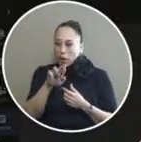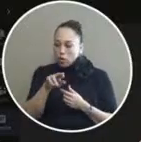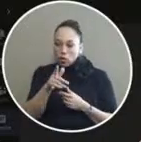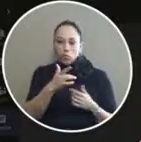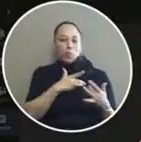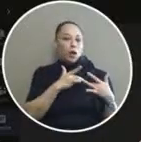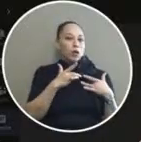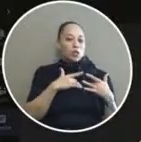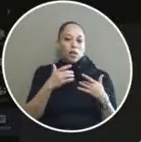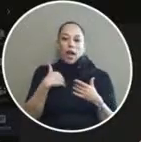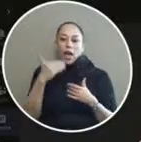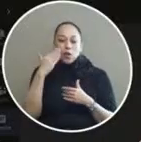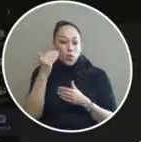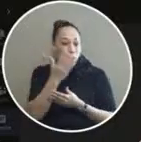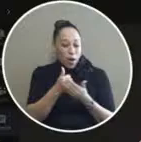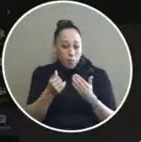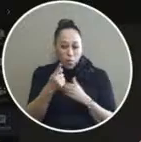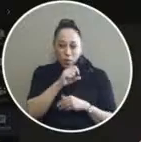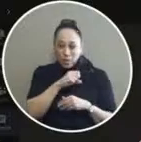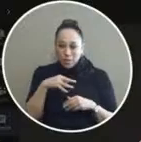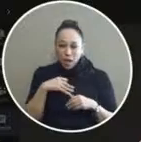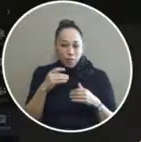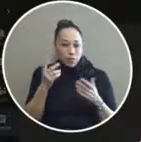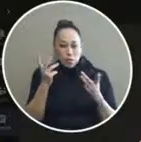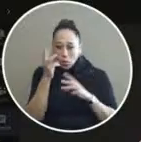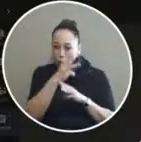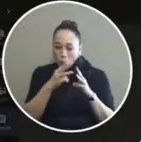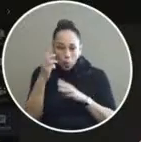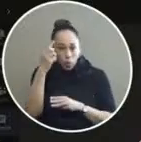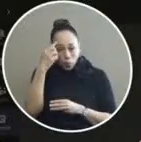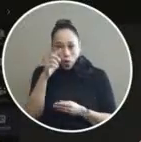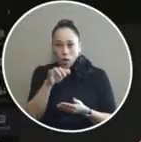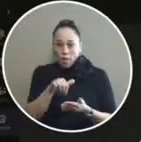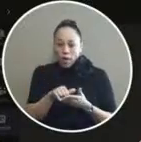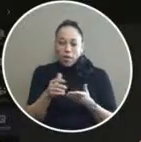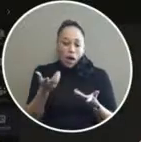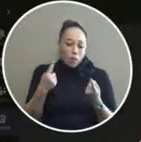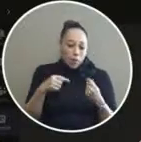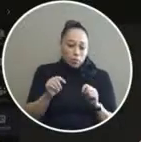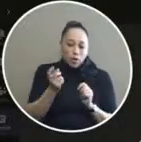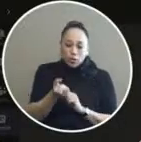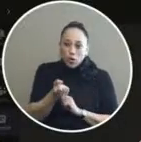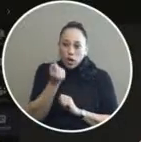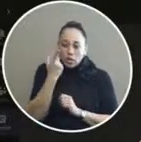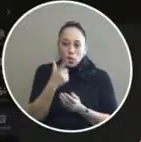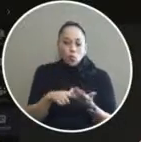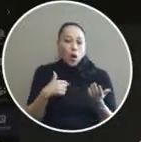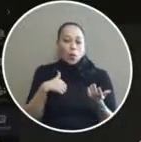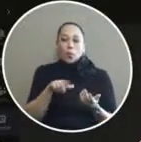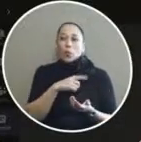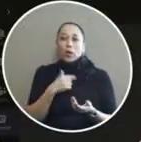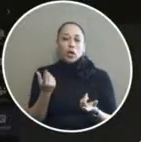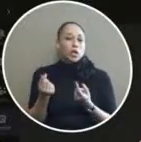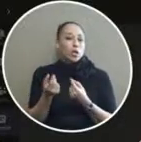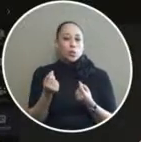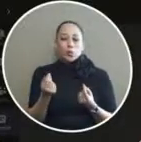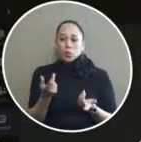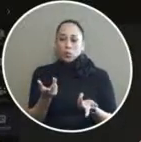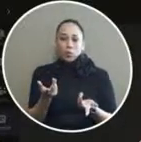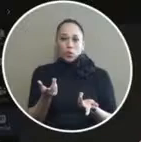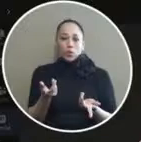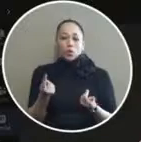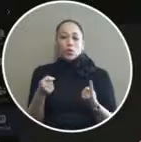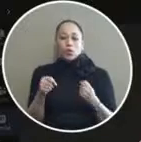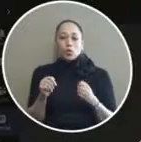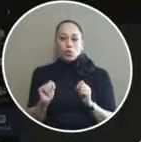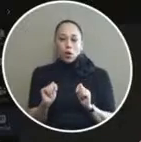it. I know that everybody on the staff is concerned about it. So I'm trying to understand what we're going to do to try